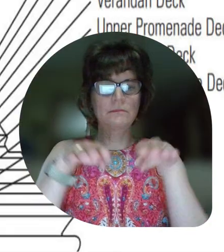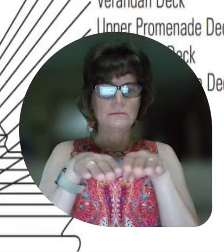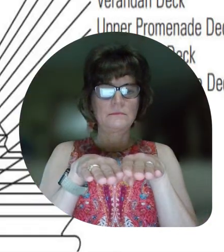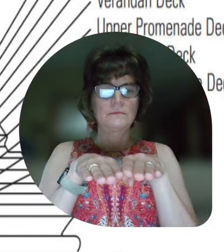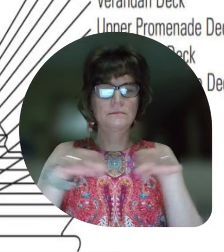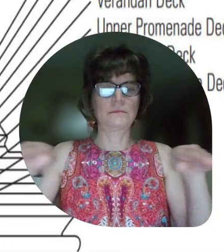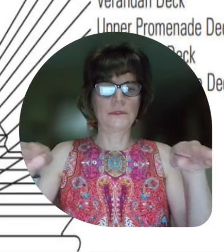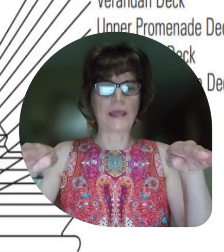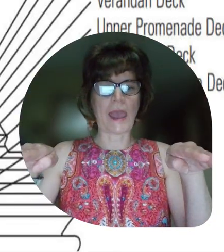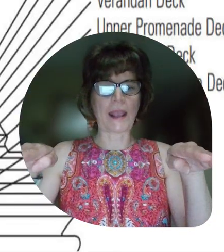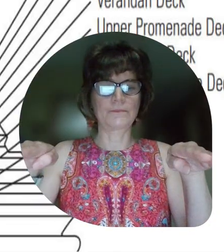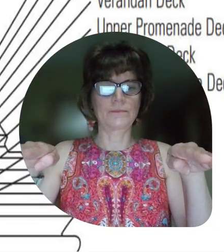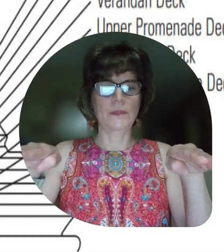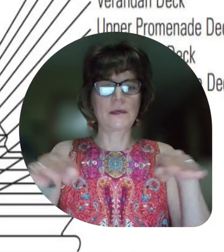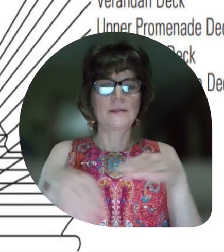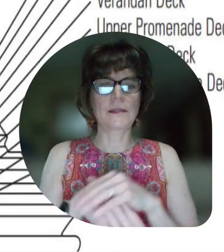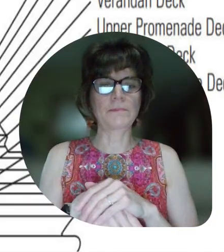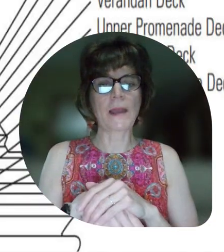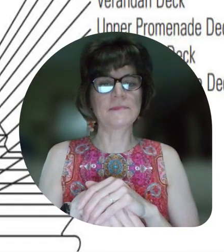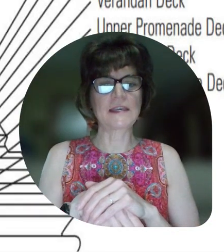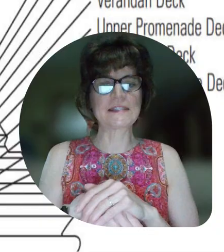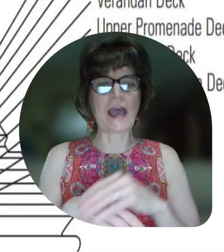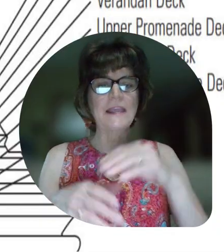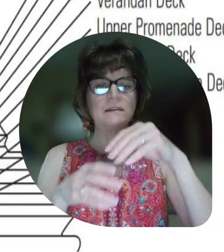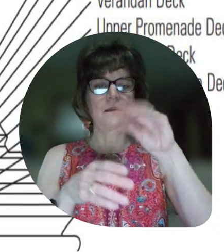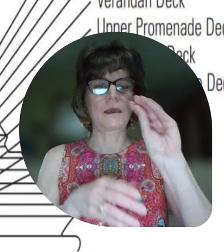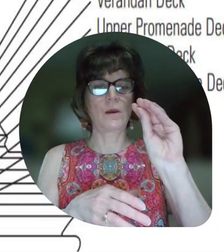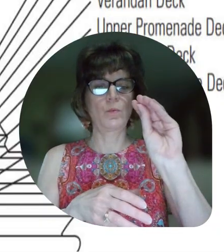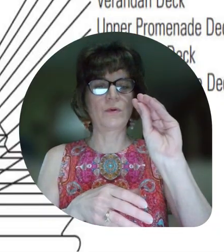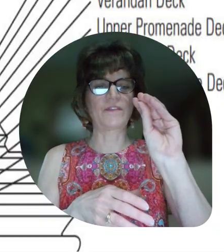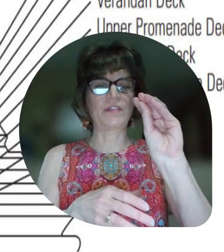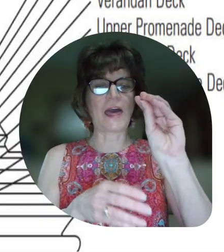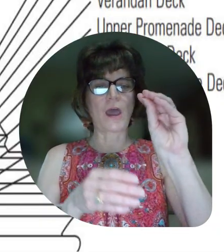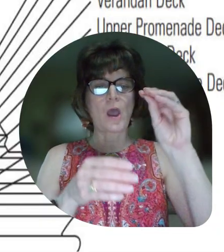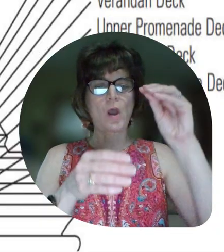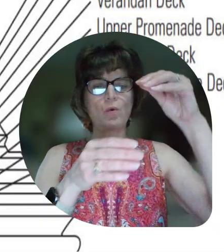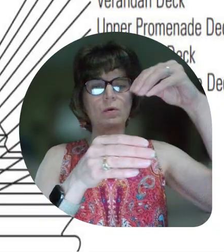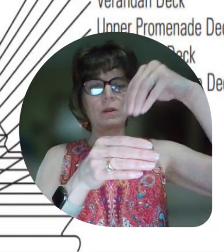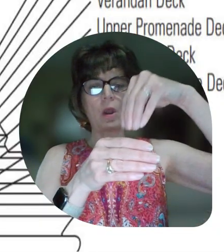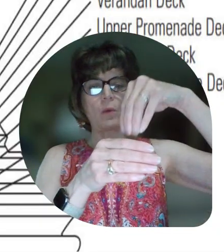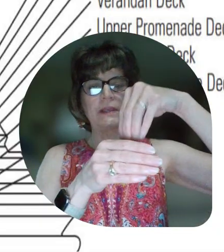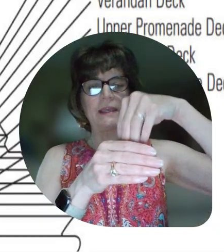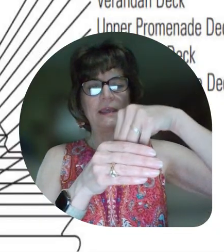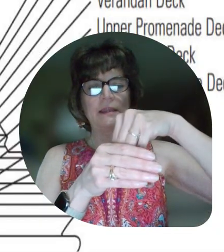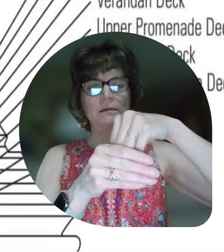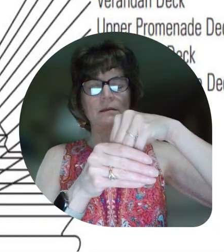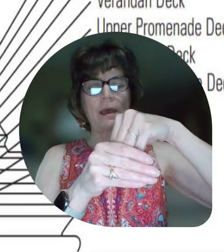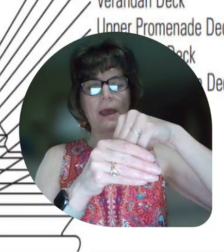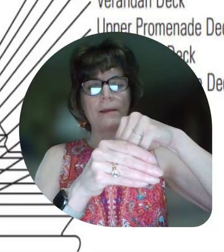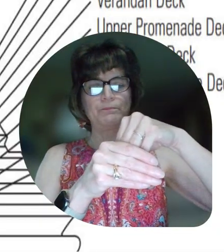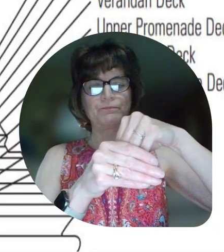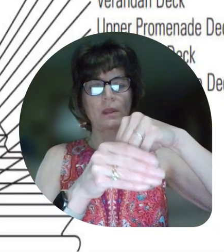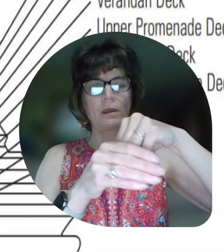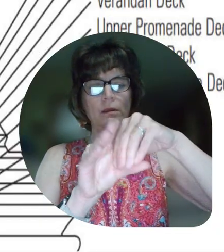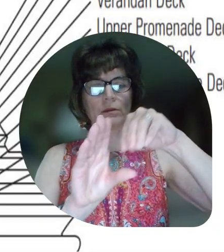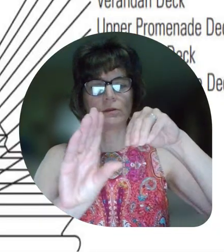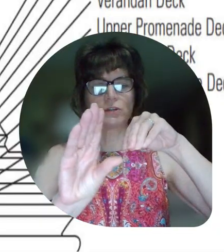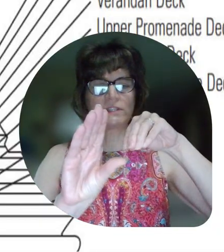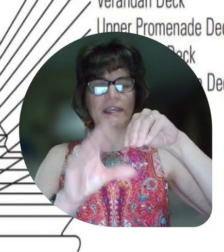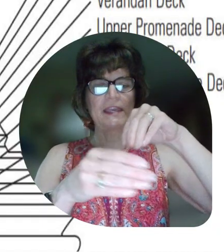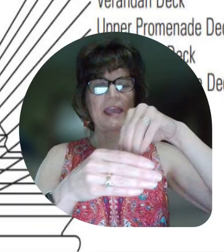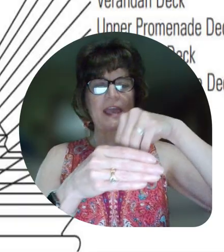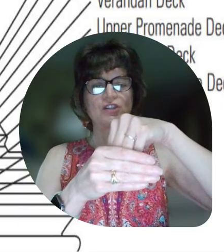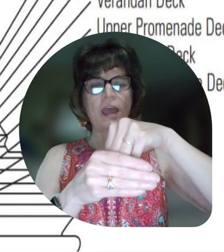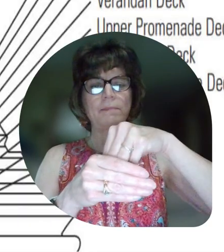Deck. Deck. Sometimes they sign with a flat O going in